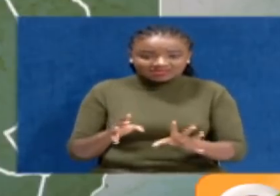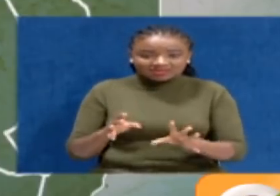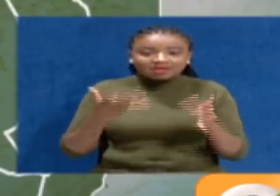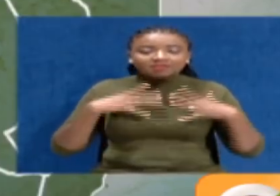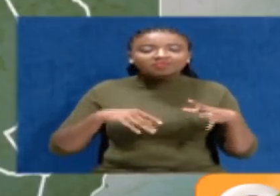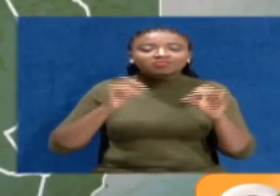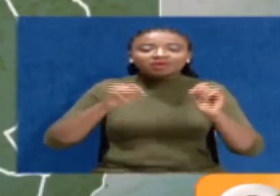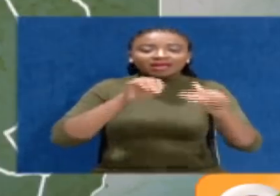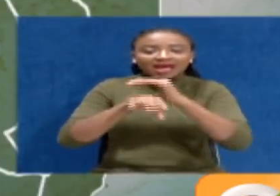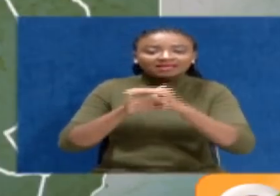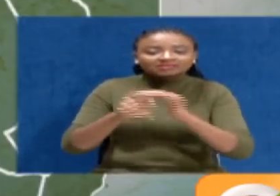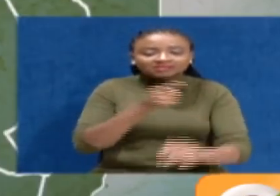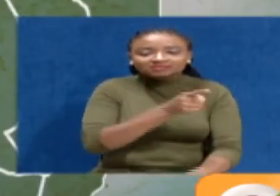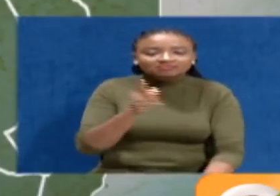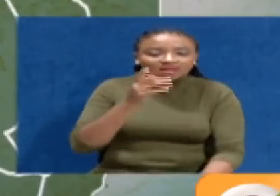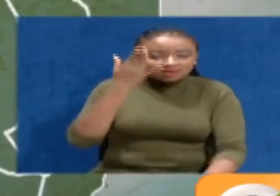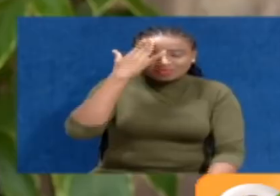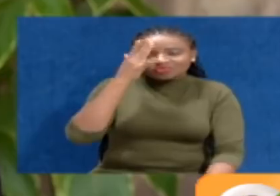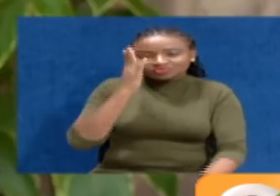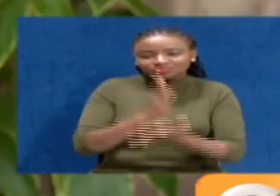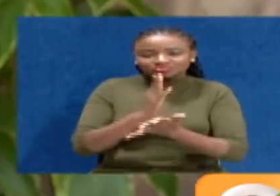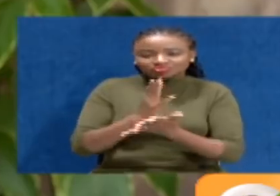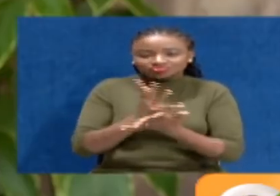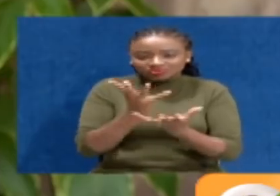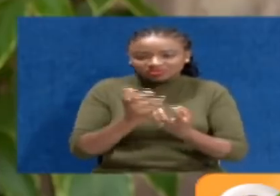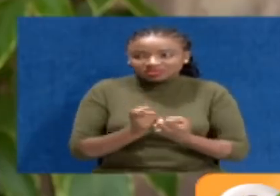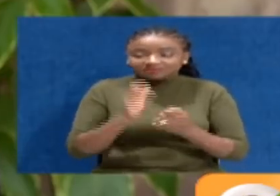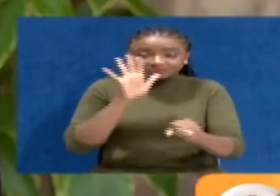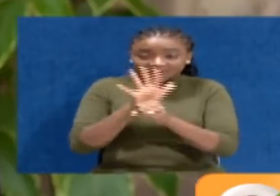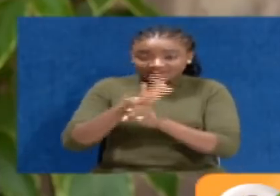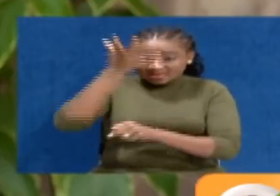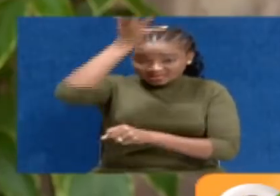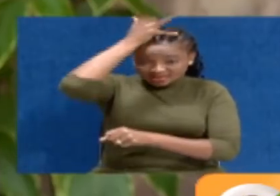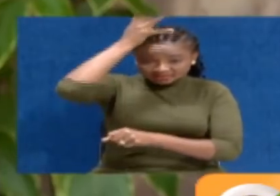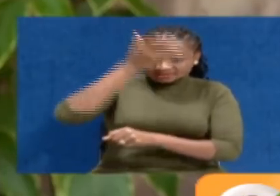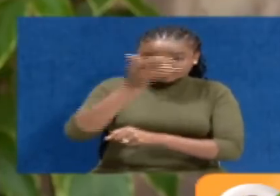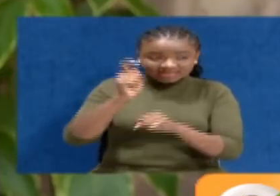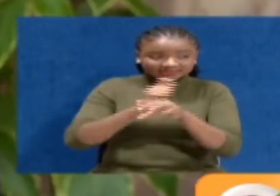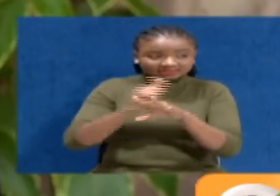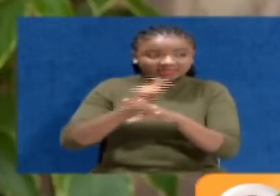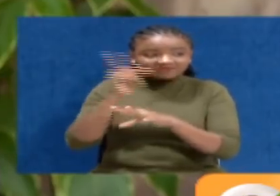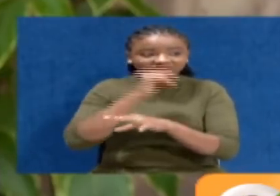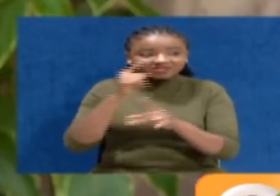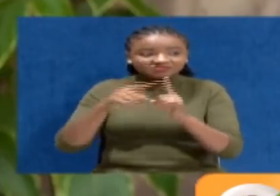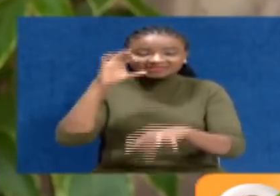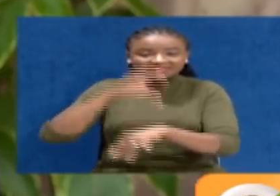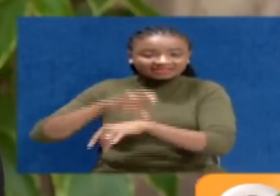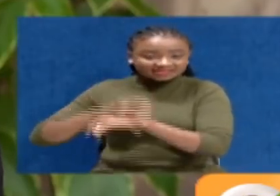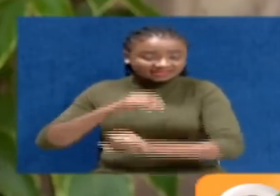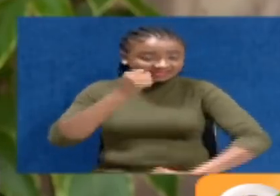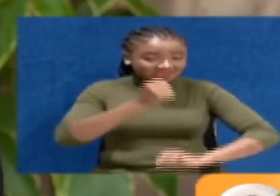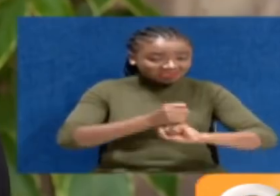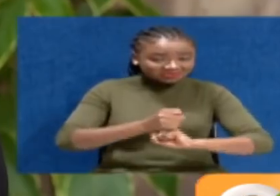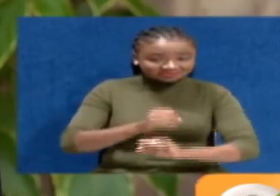run palliative care services know something has to change. We have many nurses who are trained, but they are not even supported much. These nurses are not